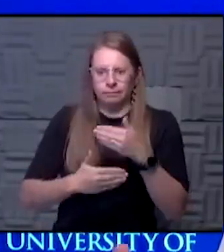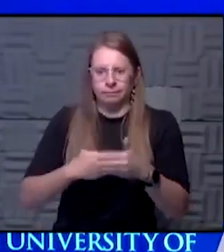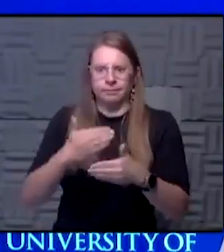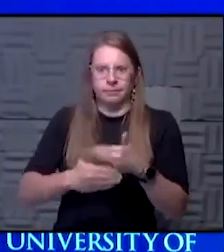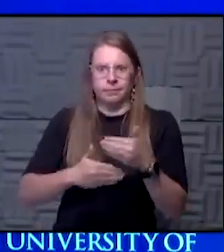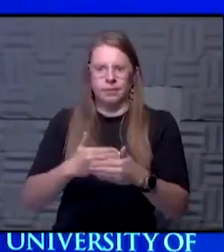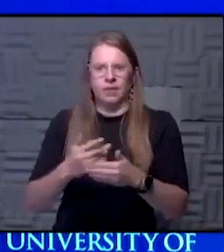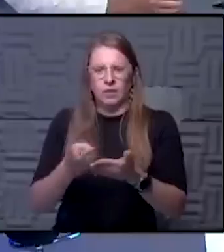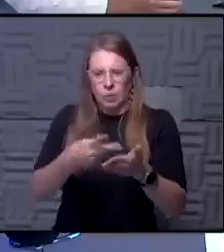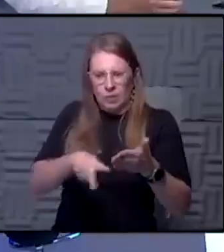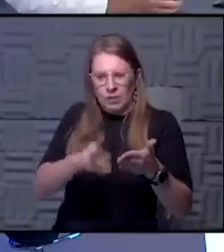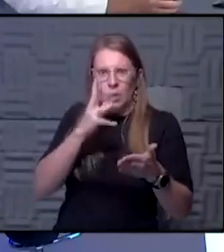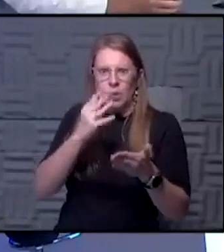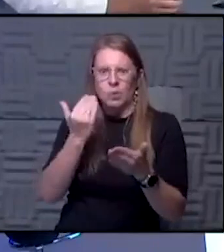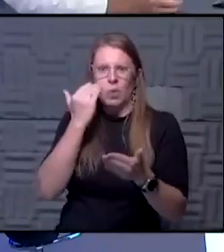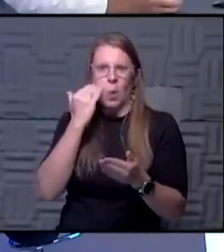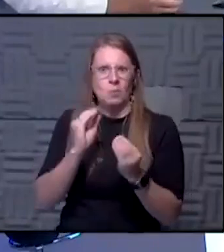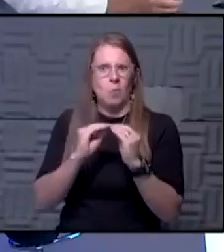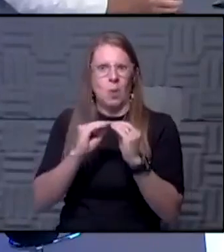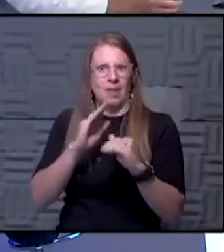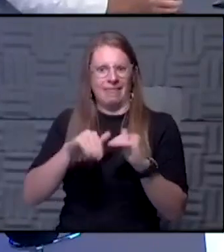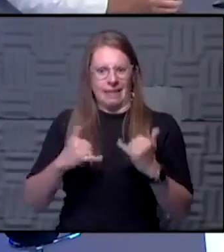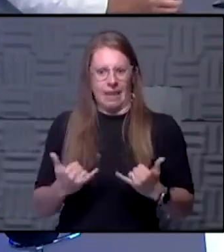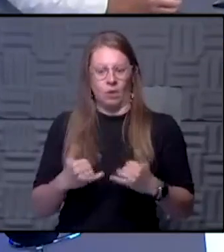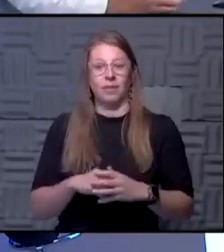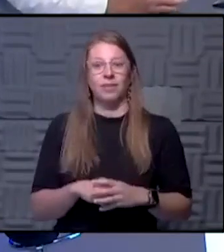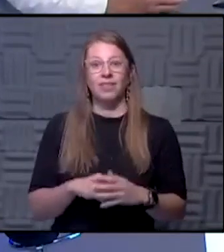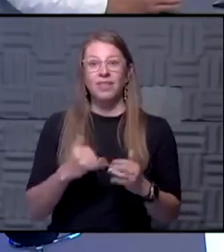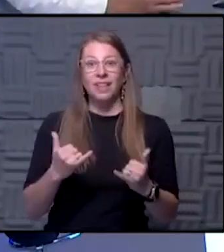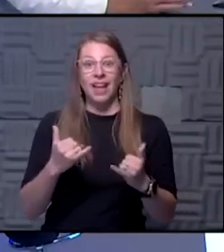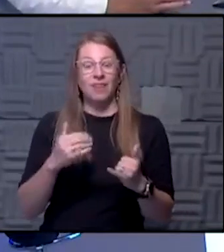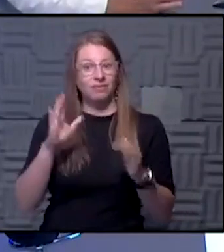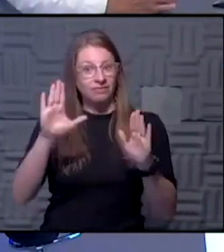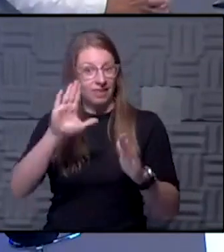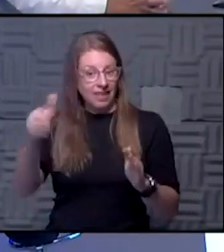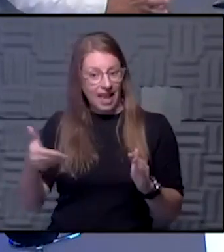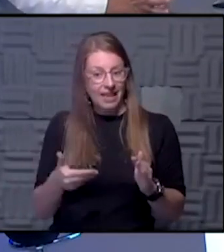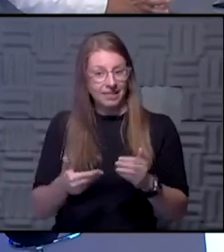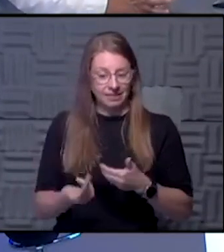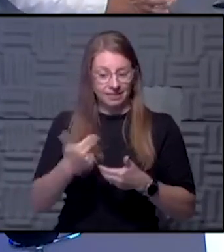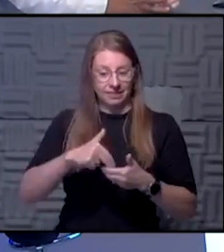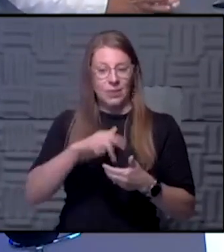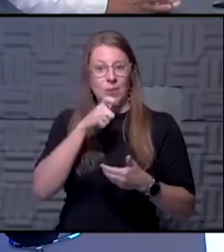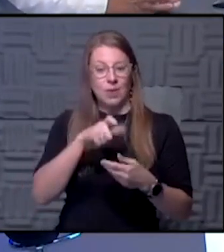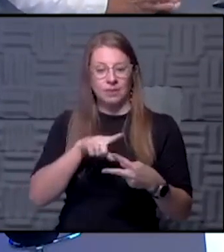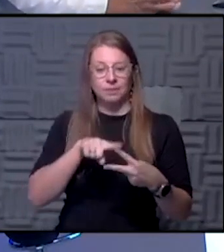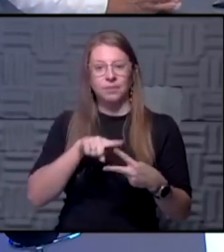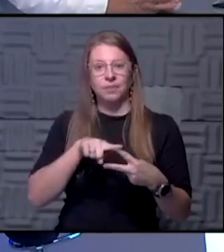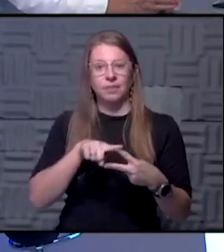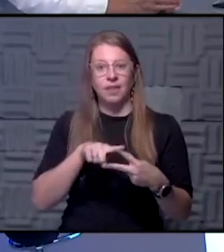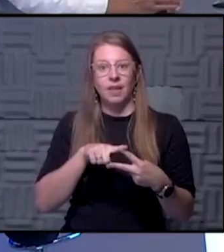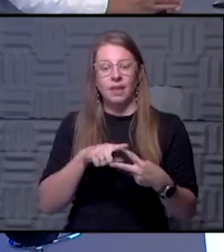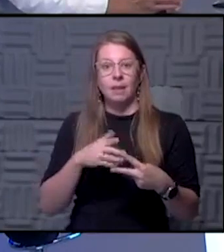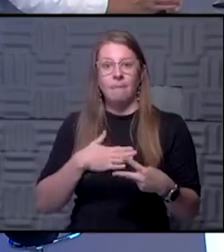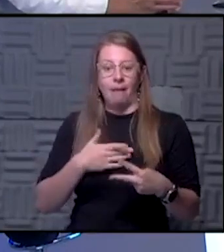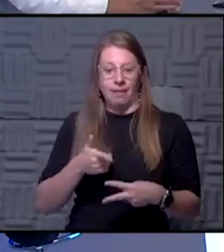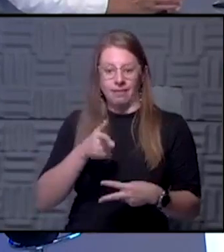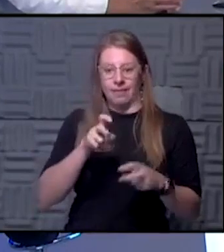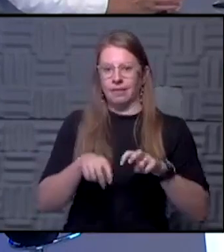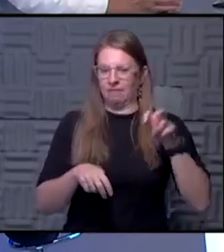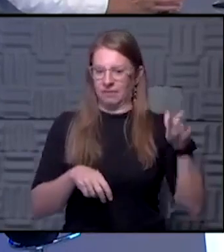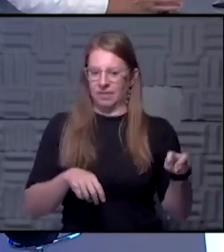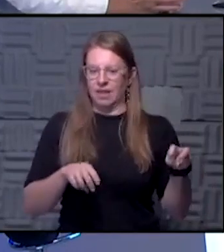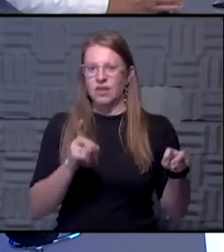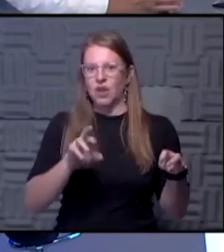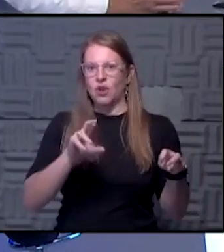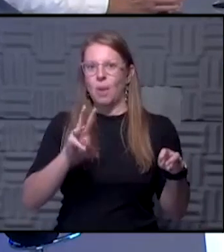than we know right now. Hey, we've got some really great guests with us today. We always do, but join on our left and my left, and a return visit